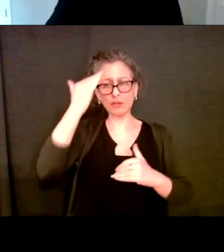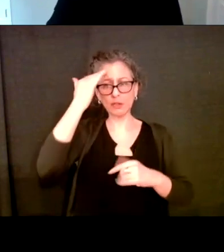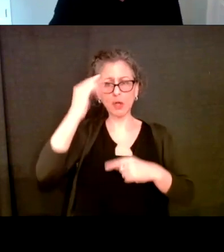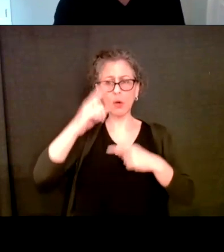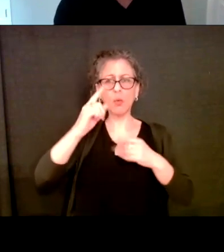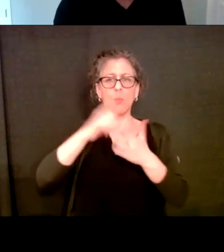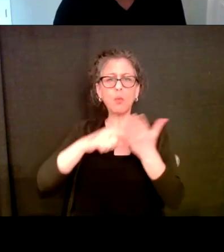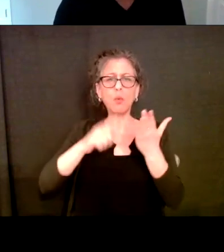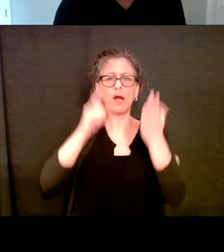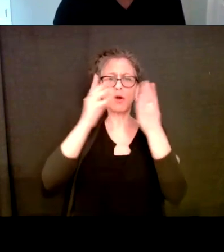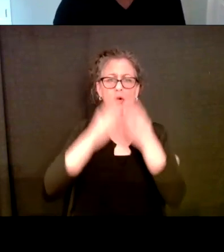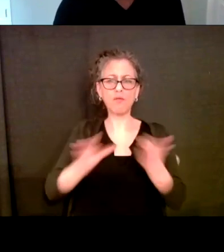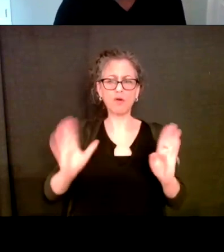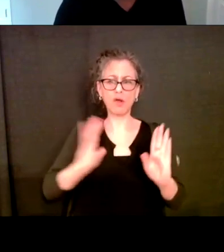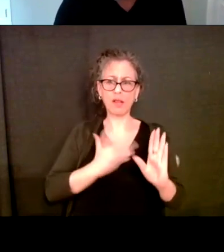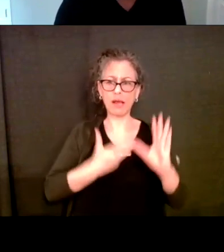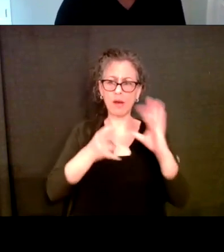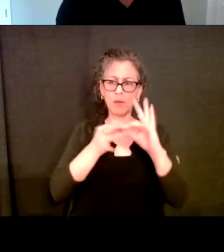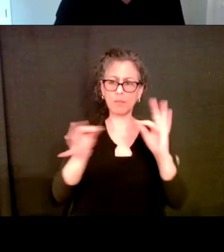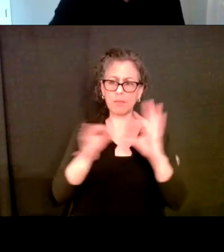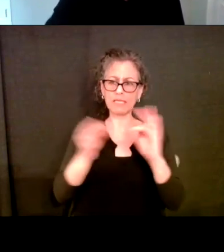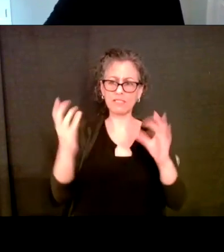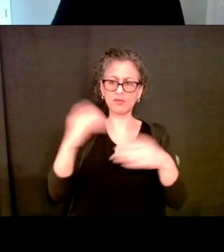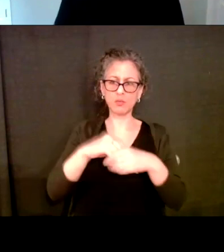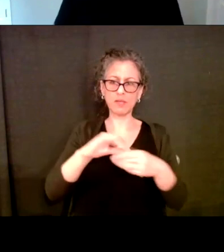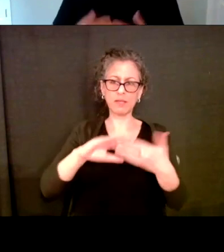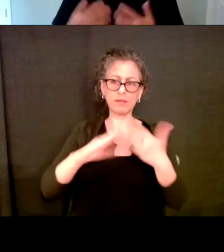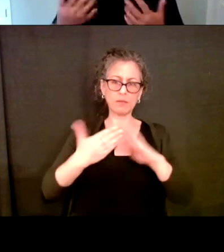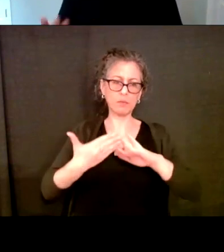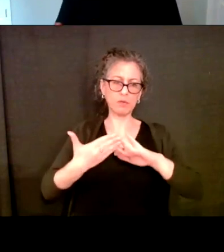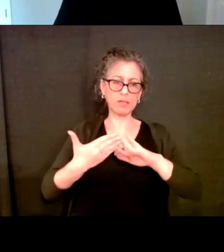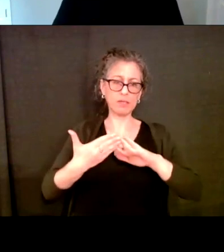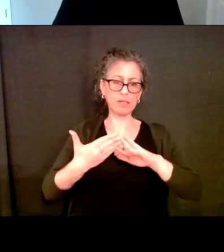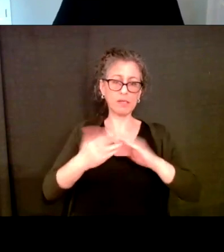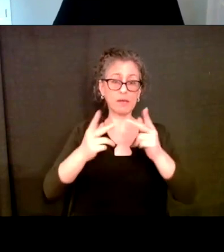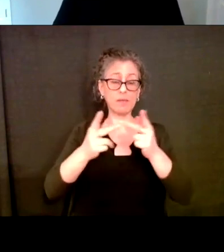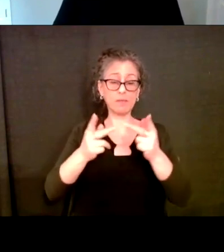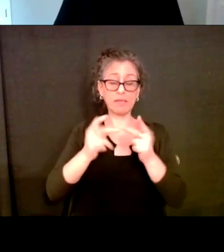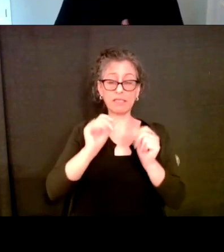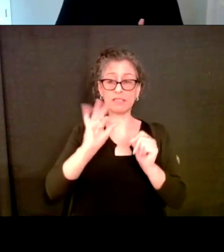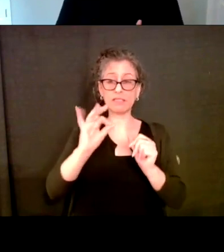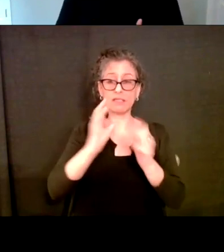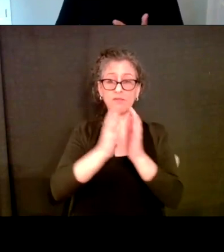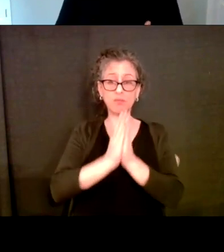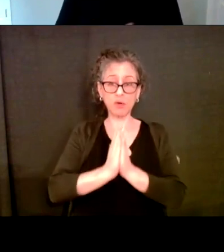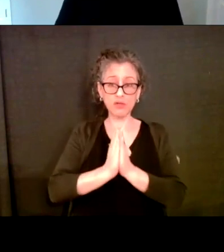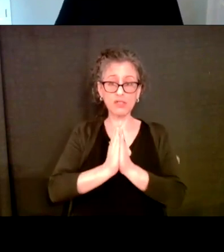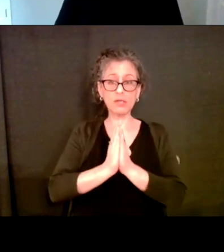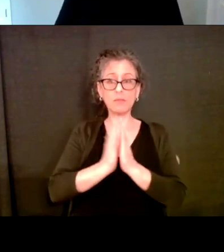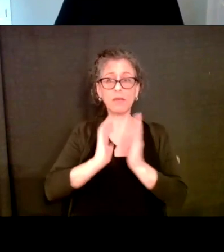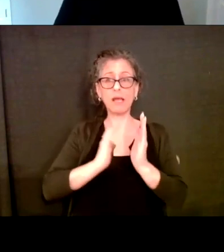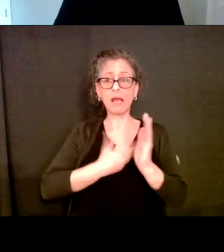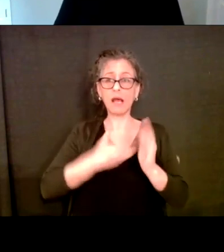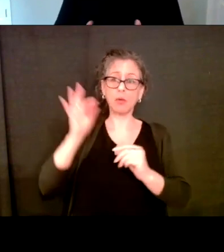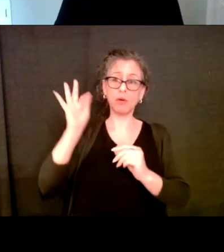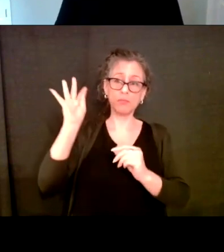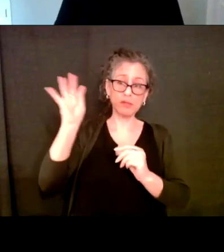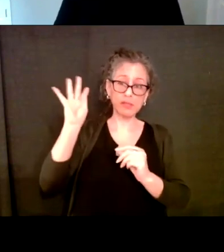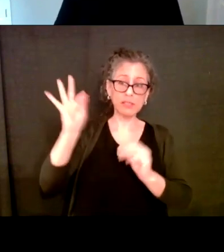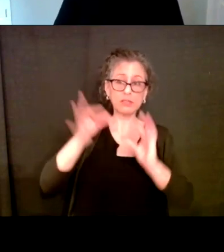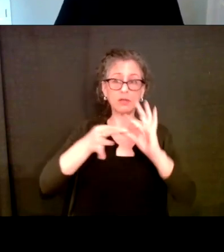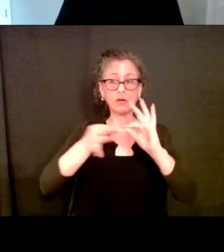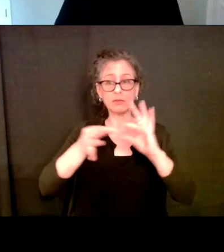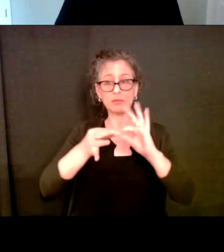our overall message within our communities. In our places of worships, our homilies, our sermons, our